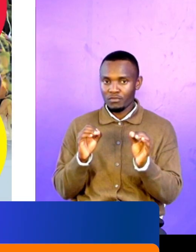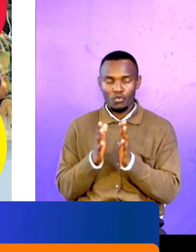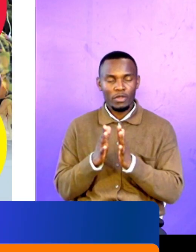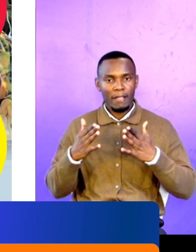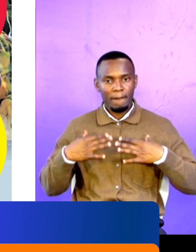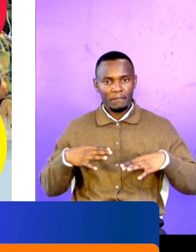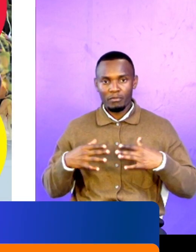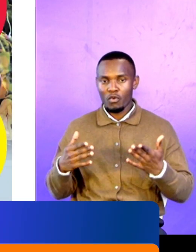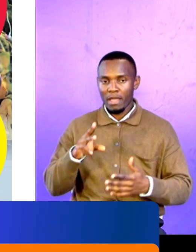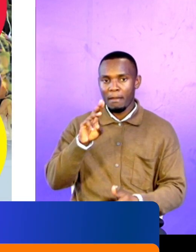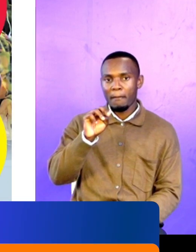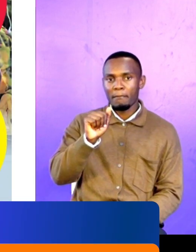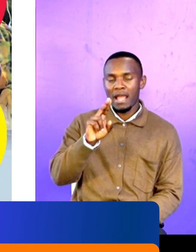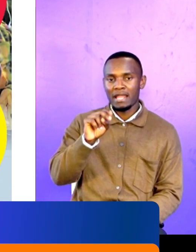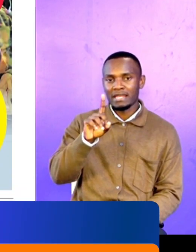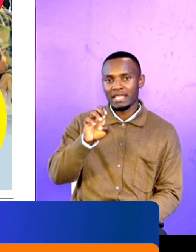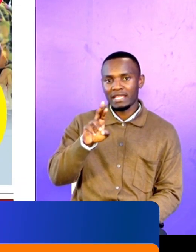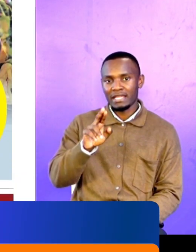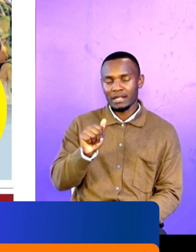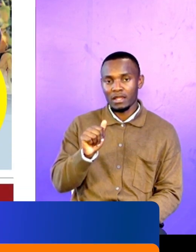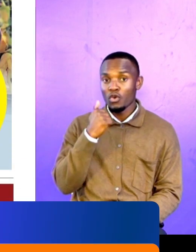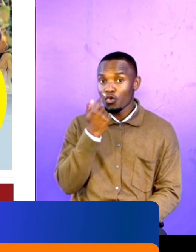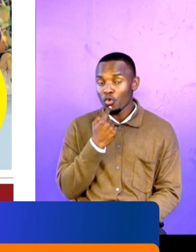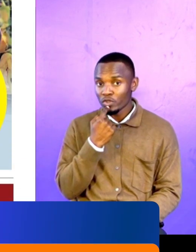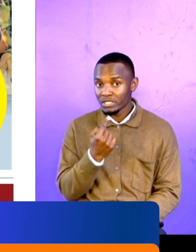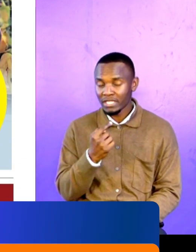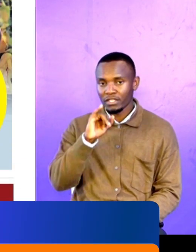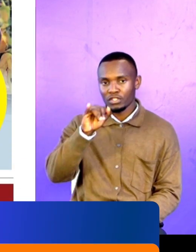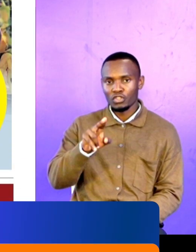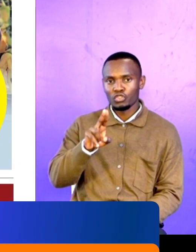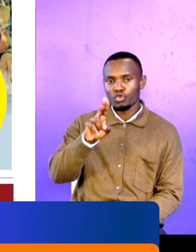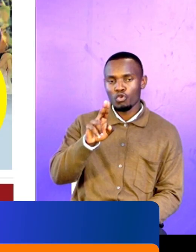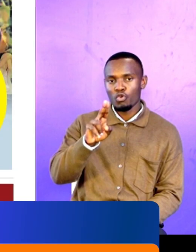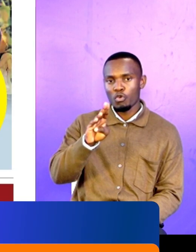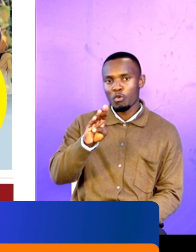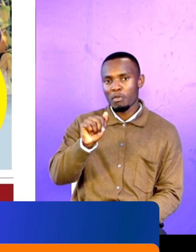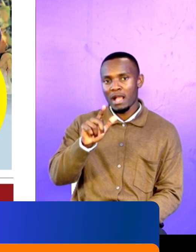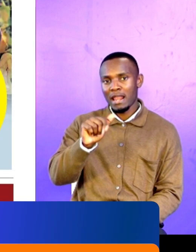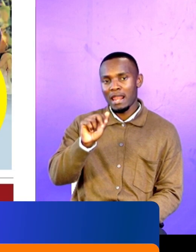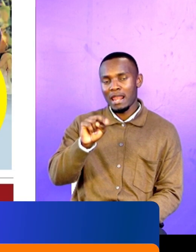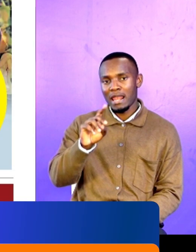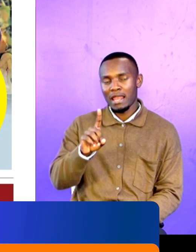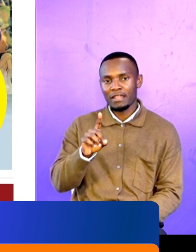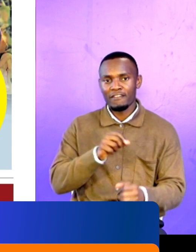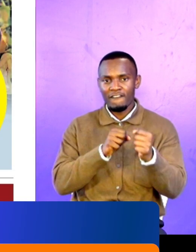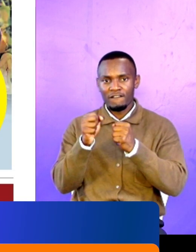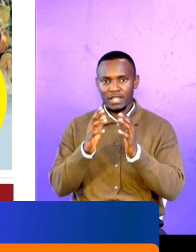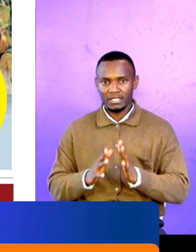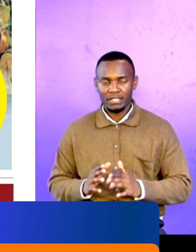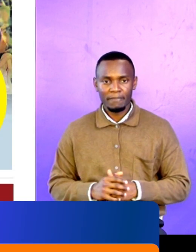Mandera, a Jubaland fighter. And I have moved my 92 years